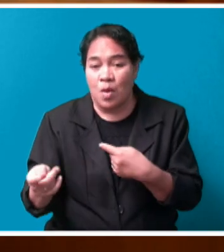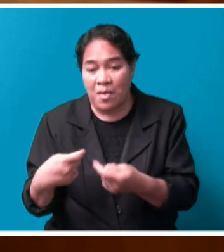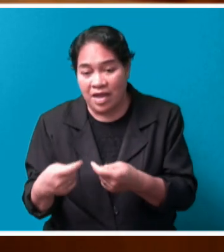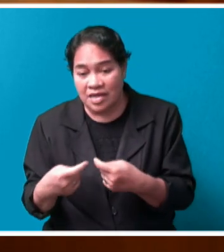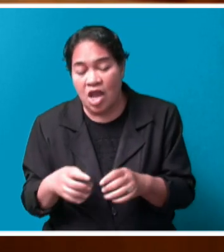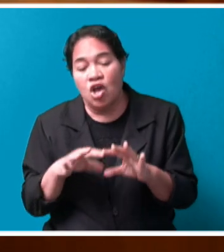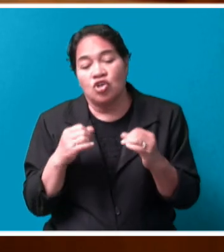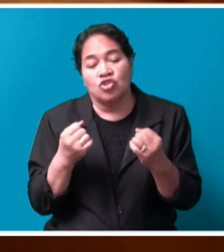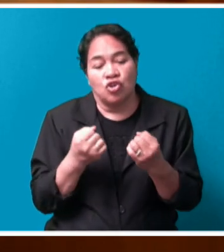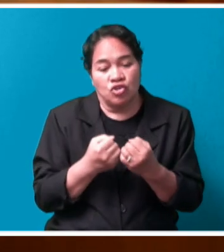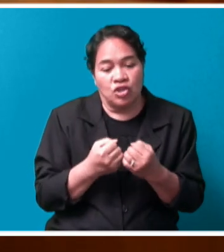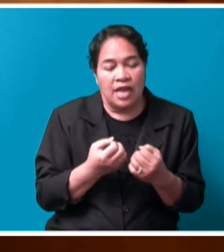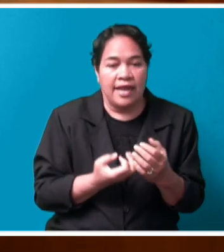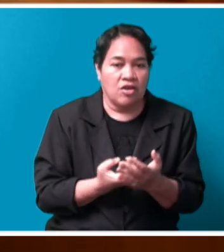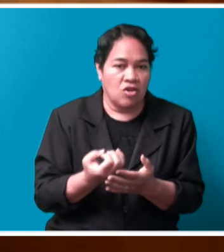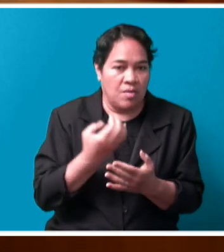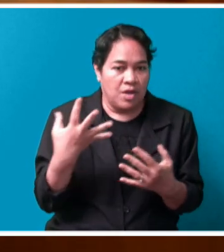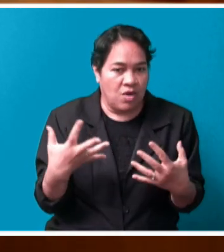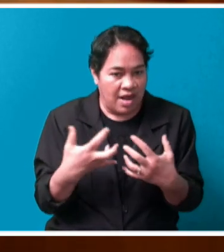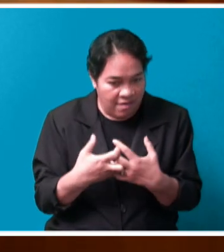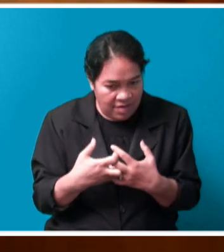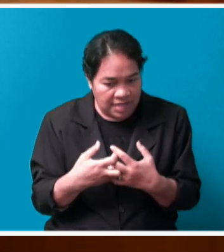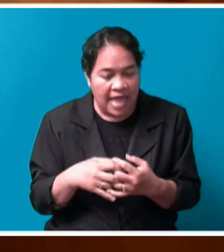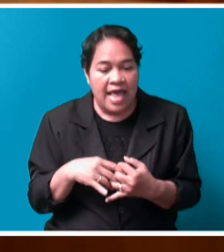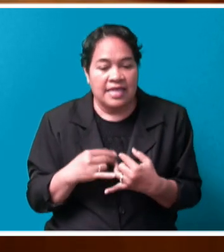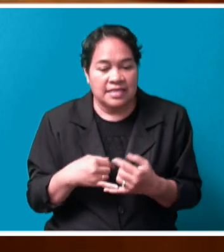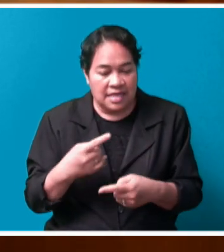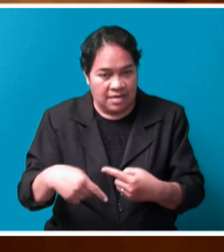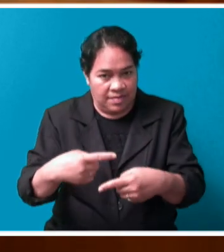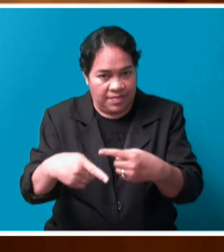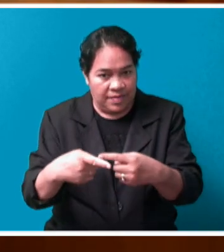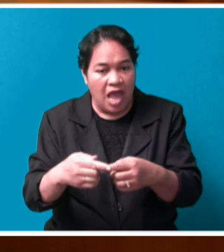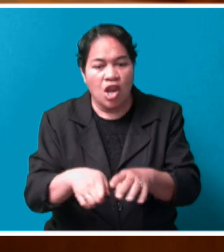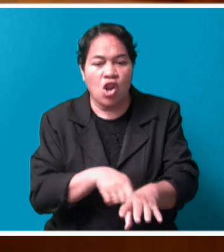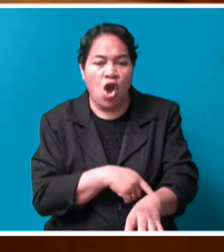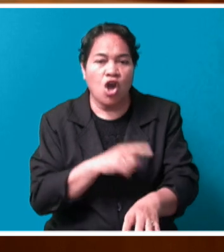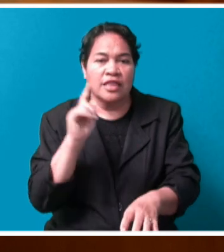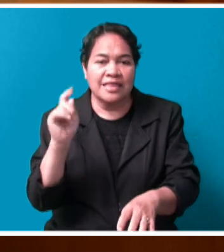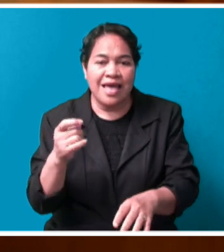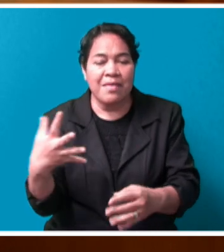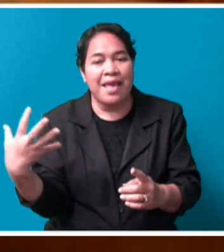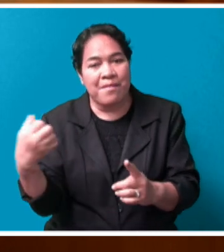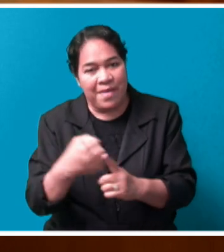economic benefits, and the sustainability and longer-term impact of the investment.